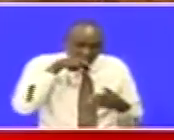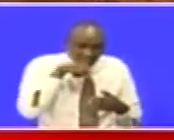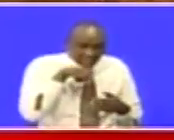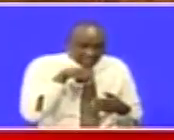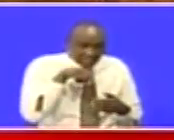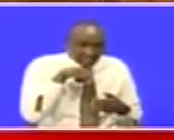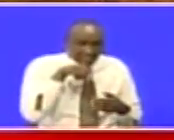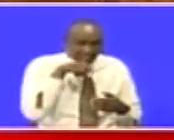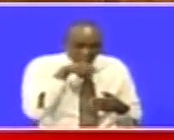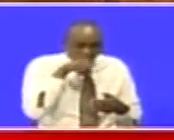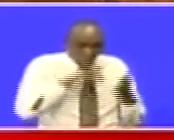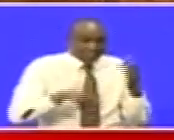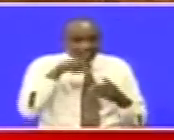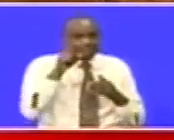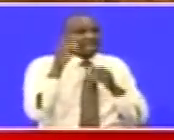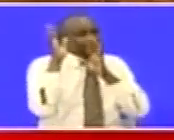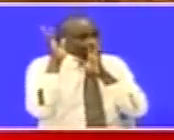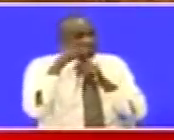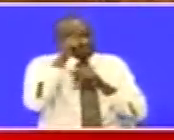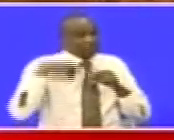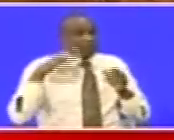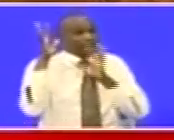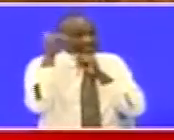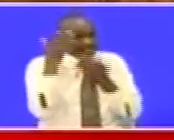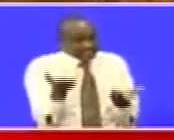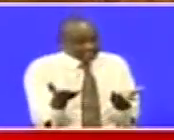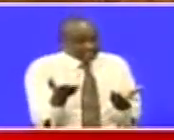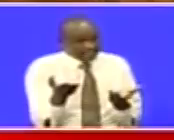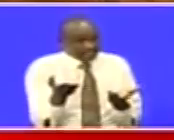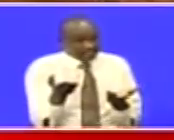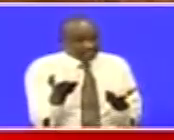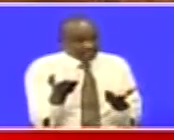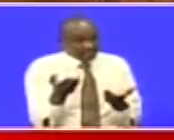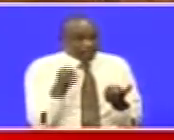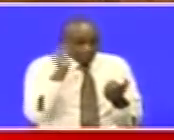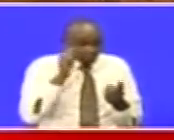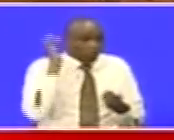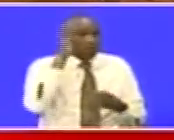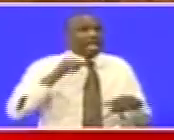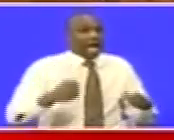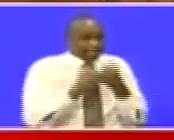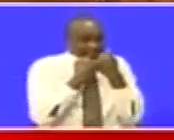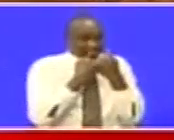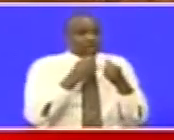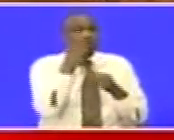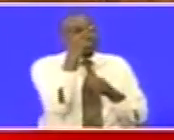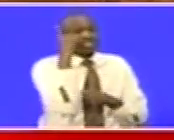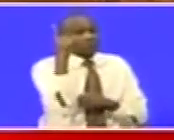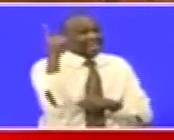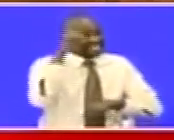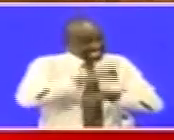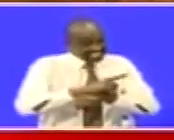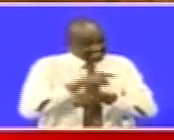the applicant expects, or rather the applicants expect will happen within the 21